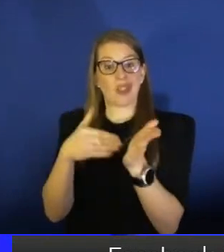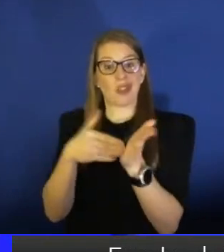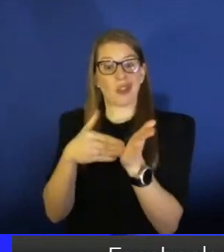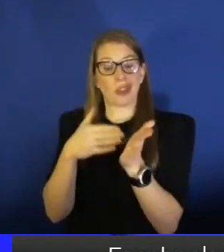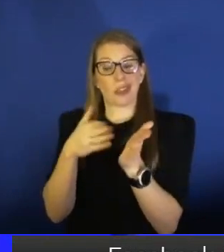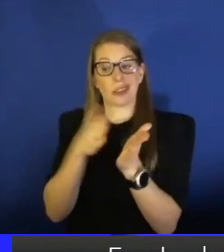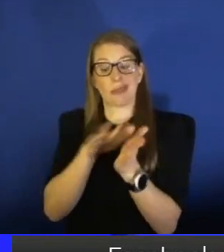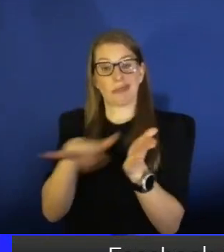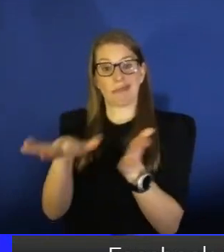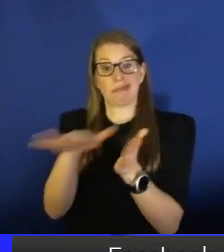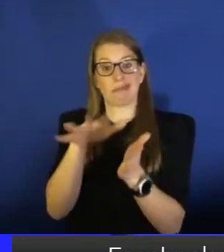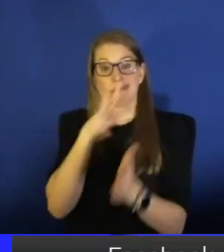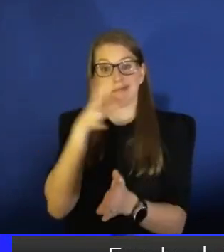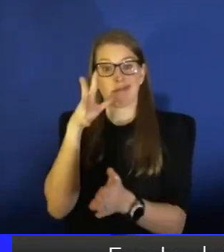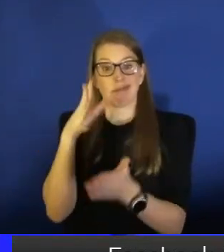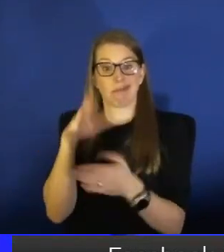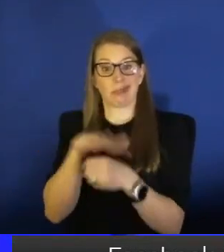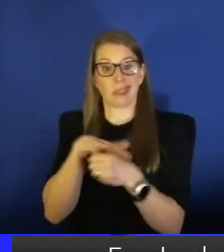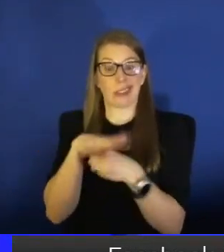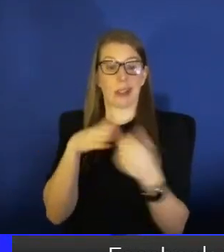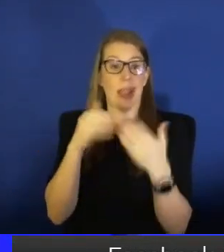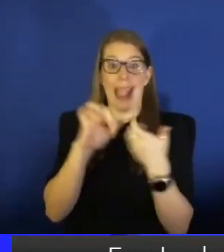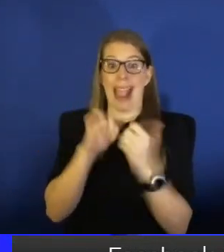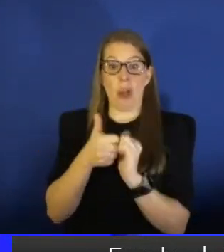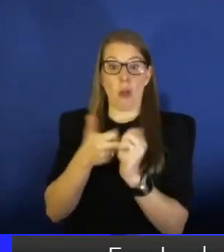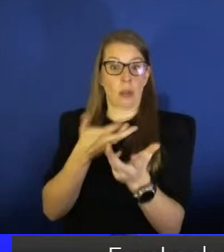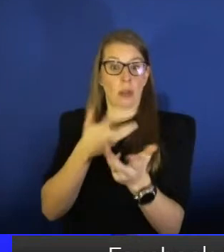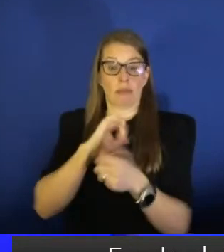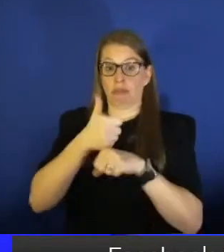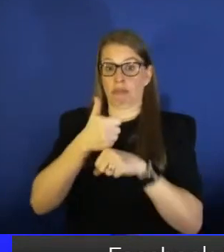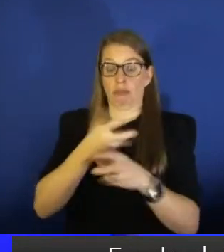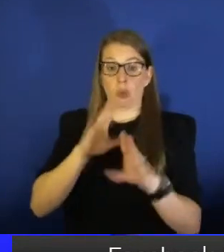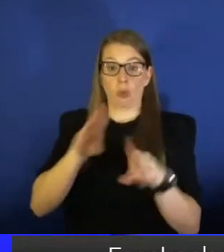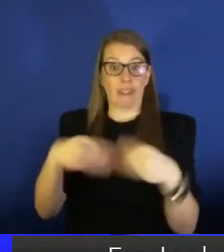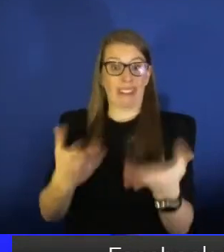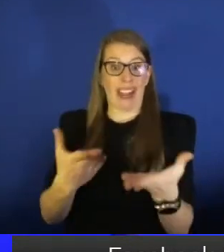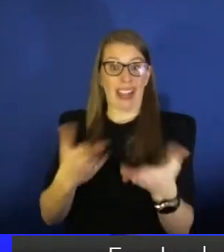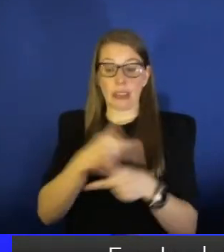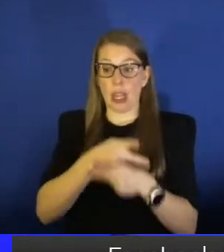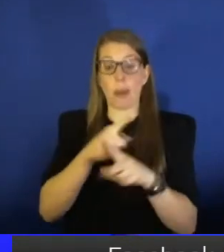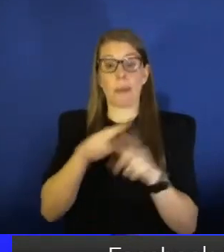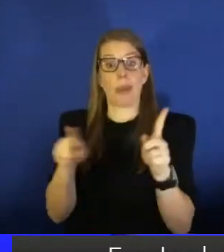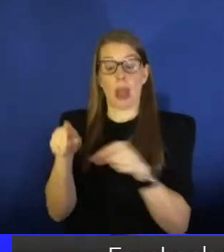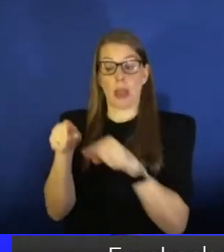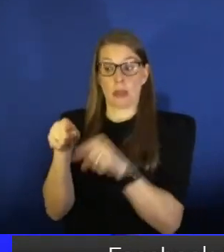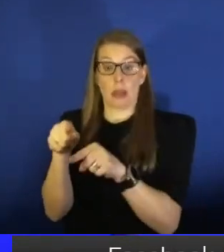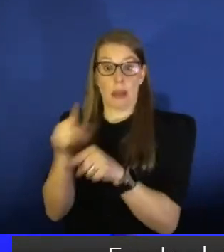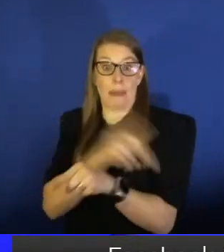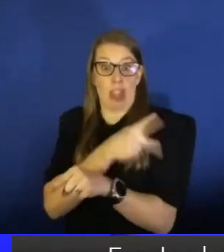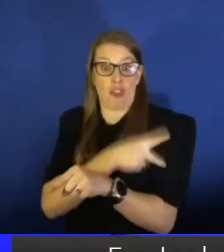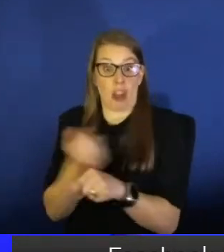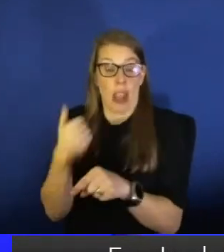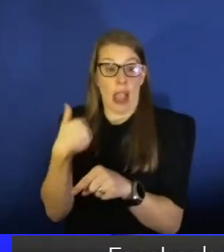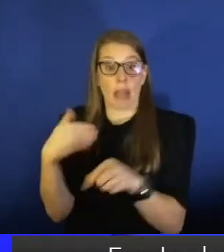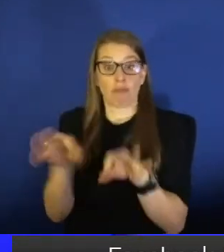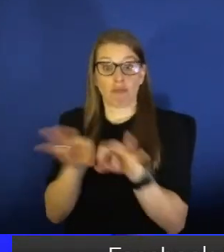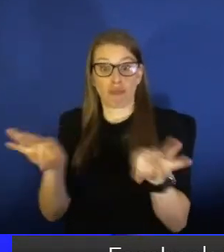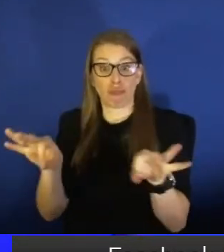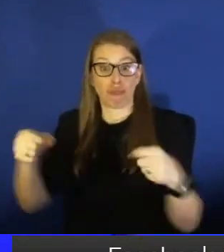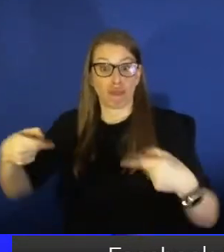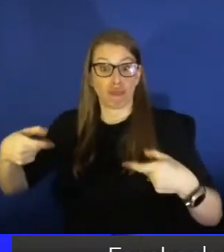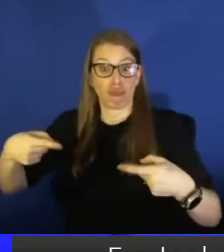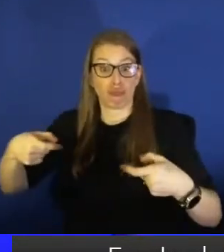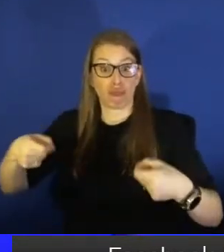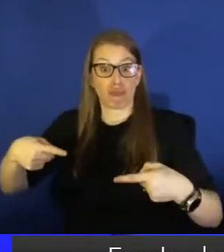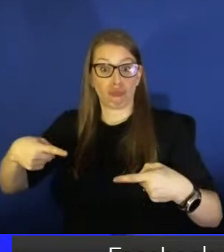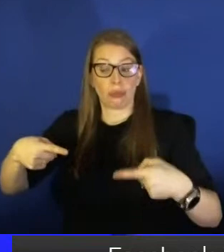matter how you deliver the care. But for the patient, if they have the broadband access and they can do the telehealth services from home,